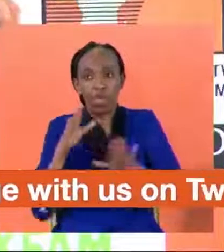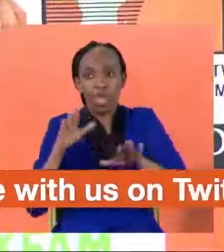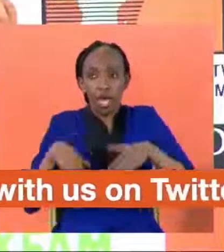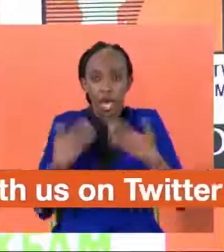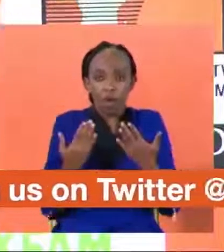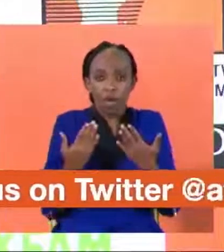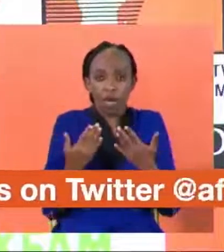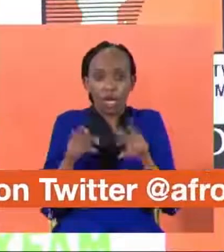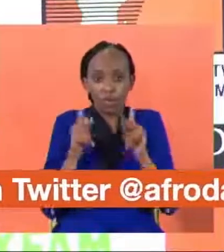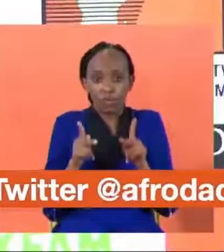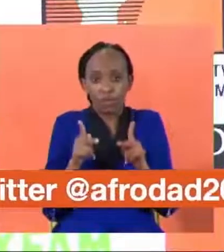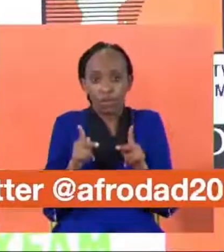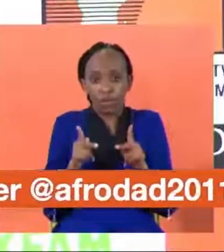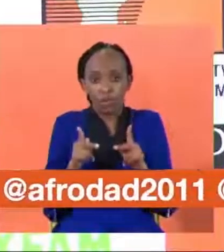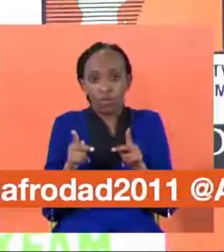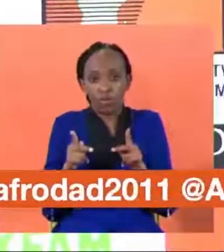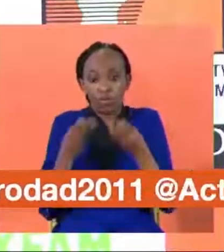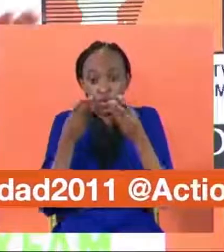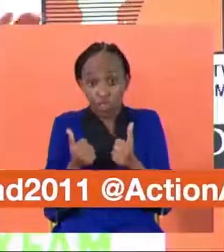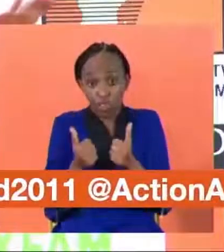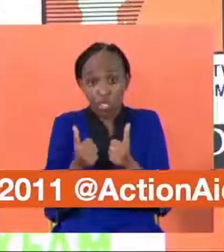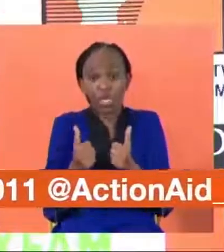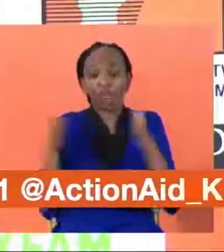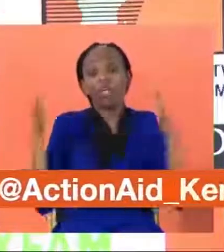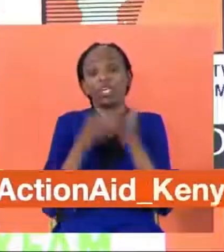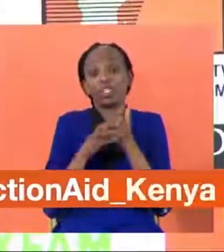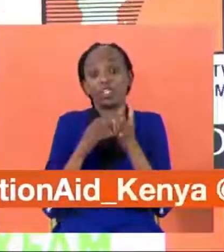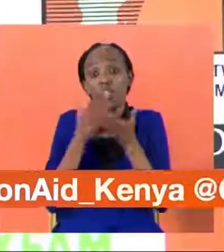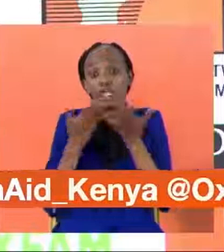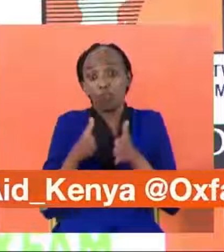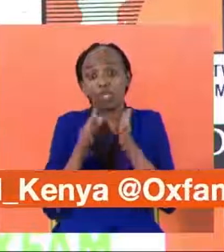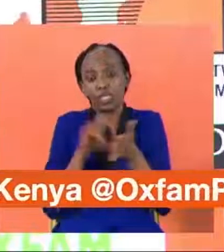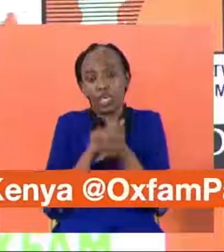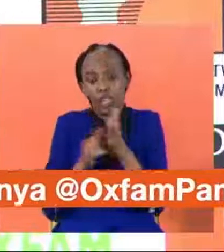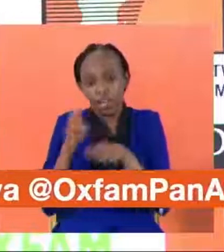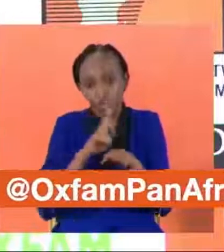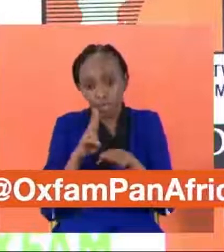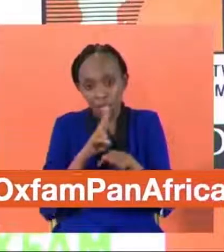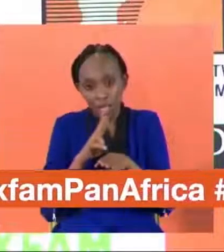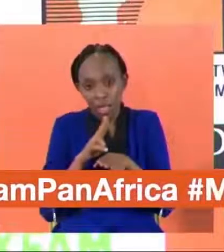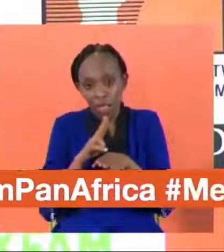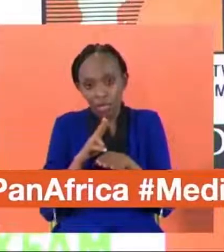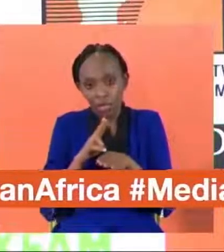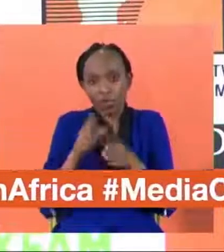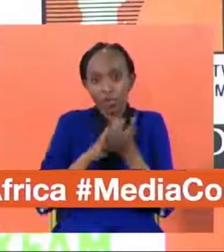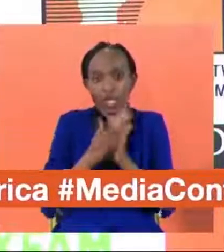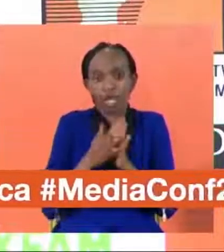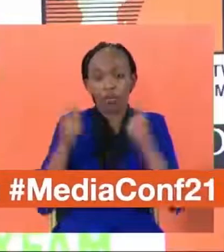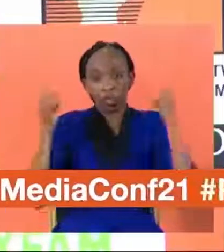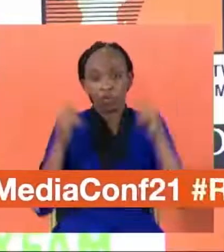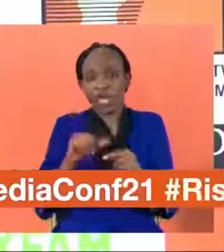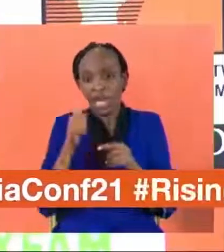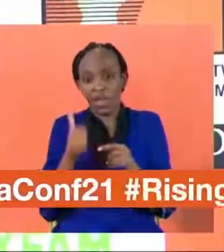are people actually overcoming the monster? What are some of the tactics that they're using, and to come out triumphant out of it? The